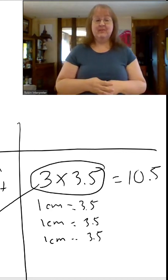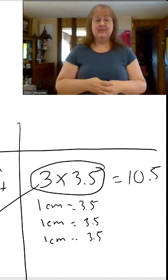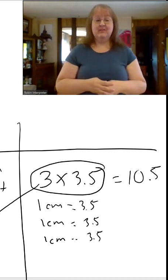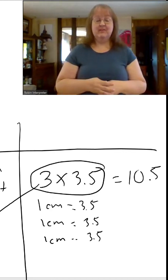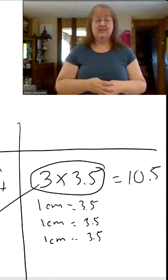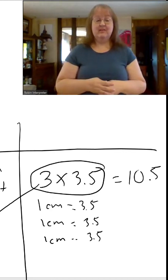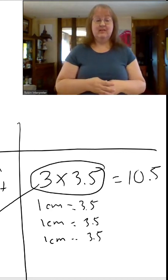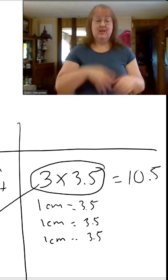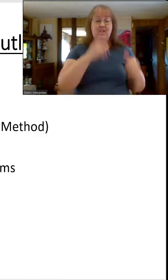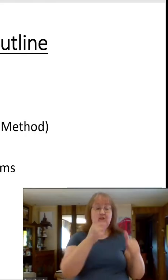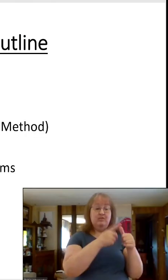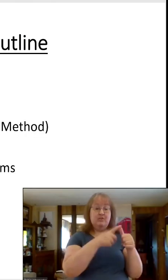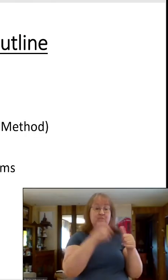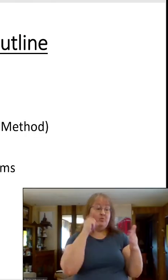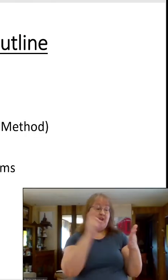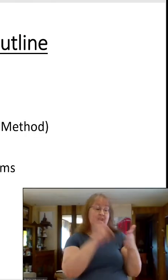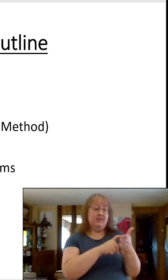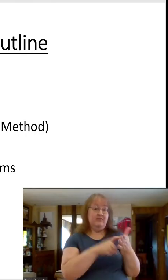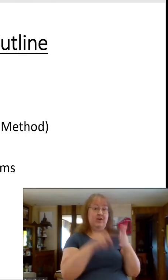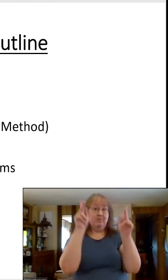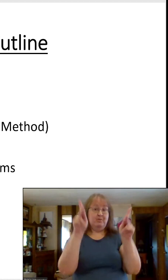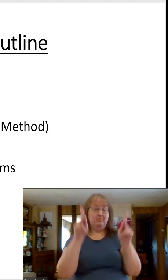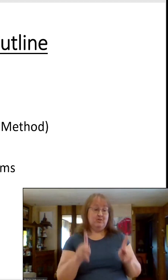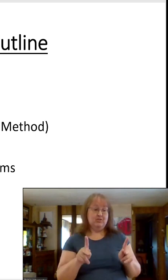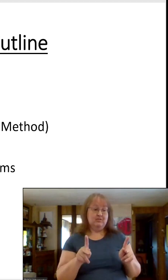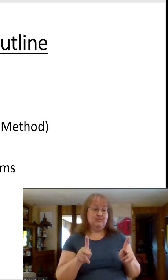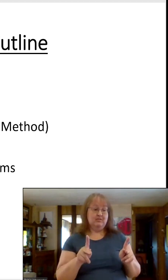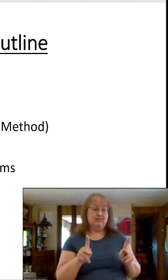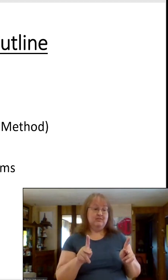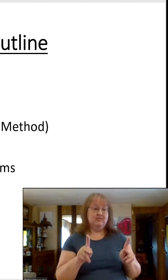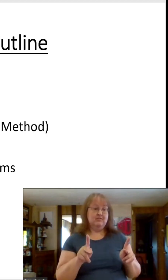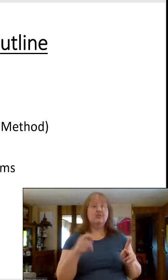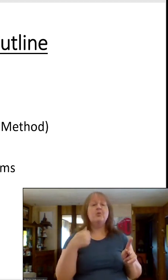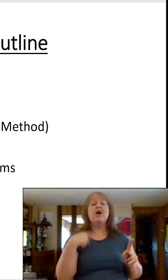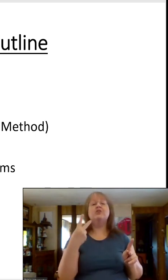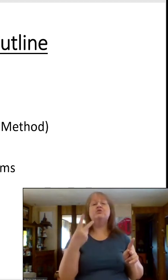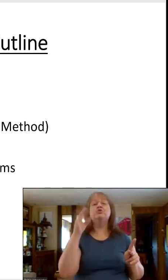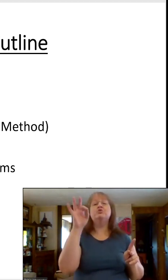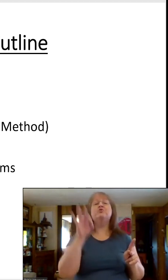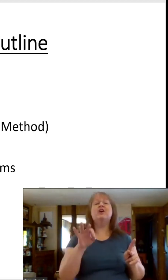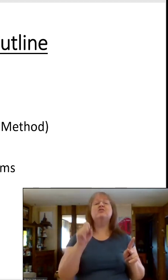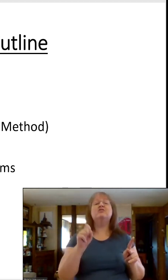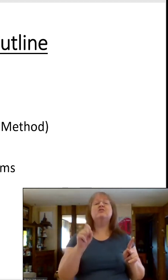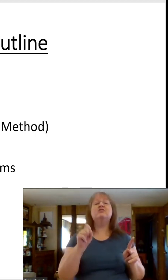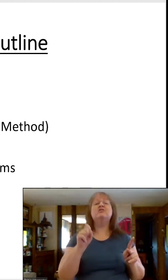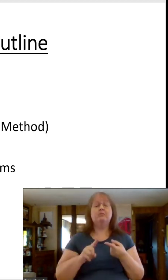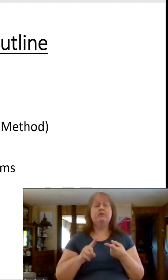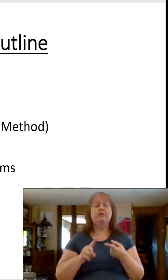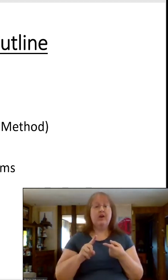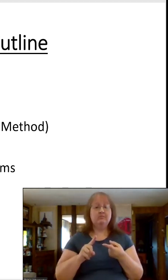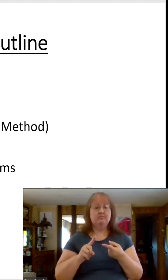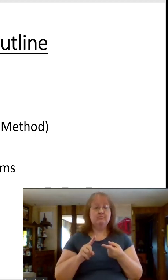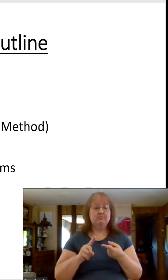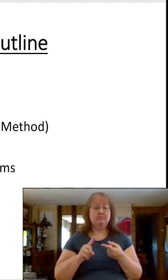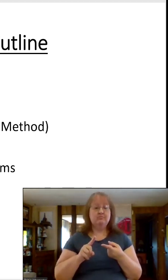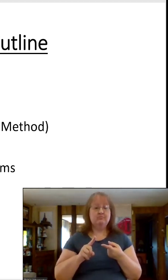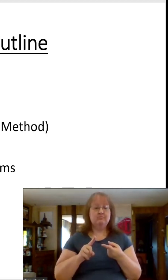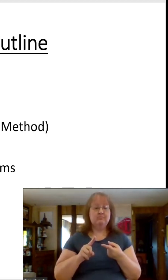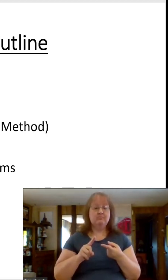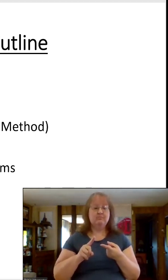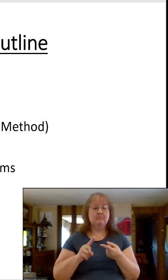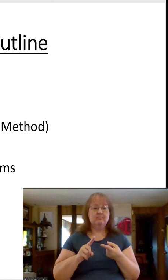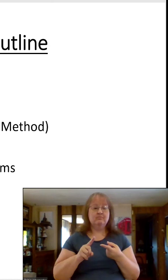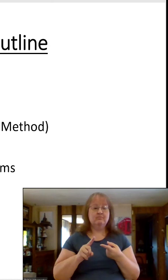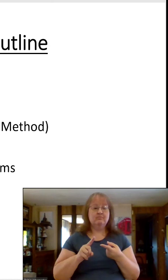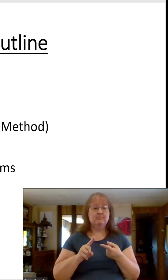works. So the first thing we did was identify proportions. I gave you 2 fractions. You had to